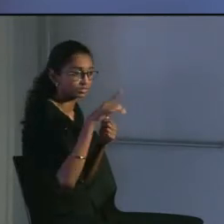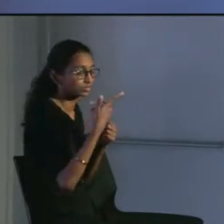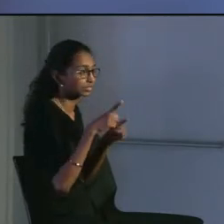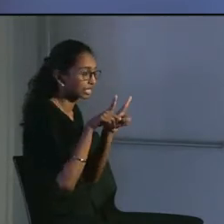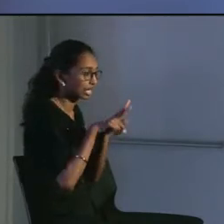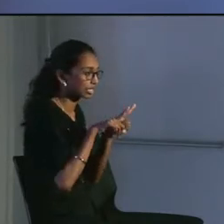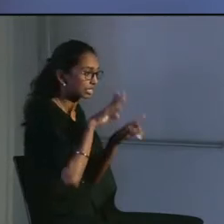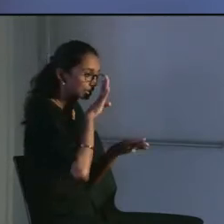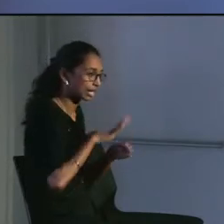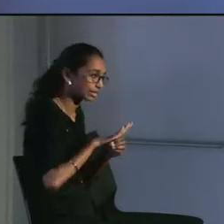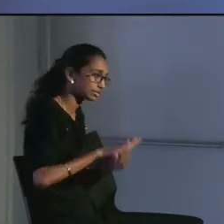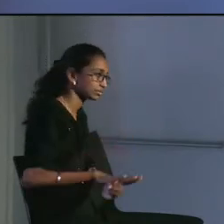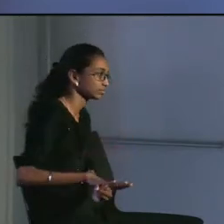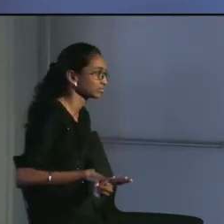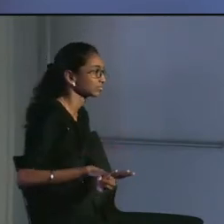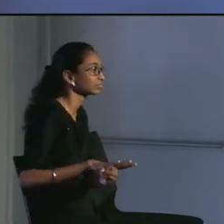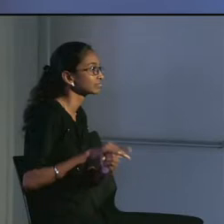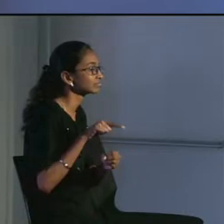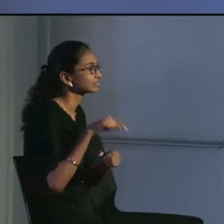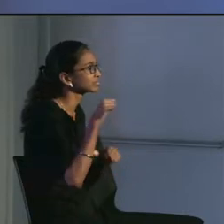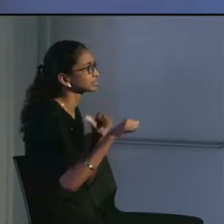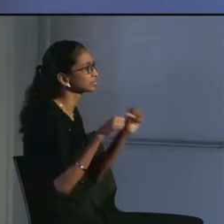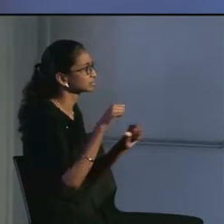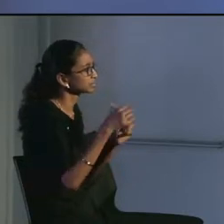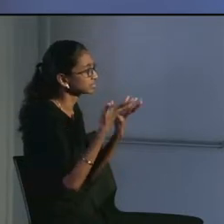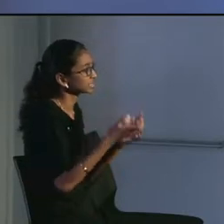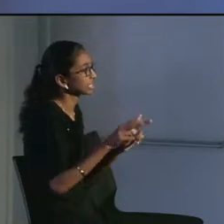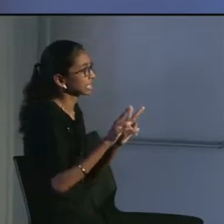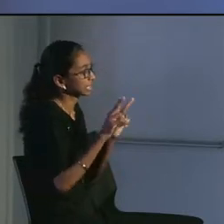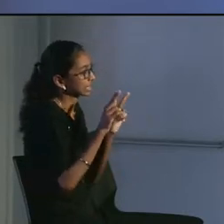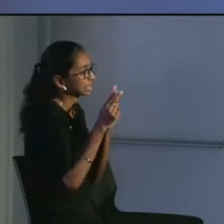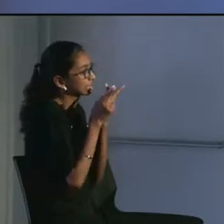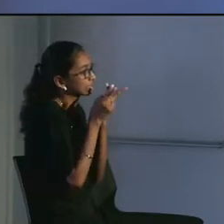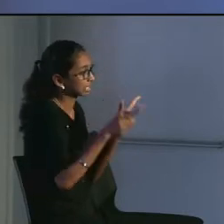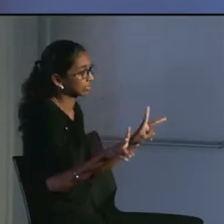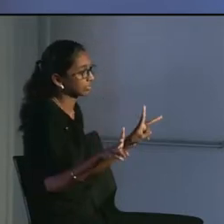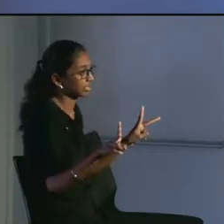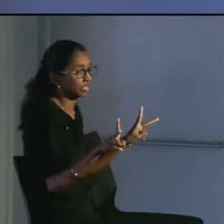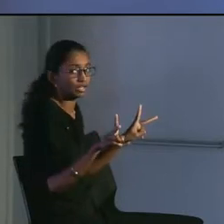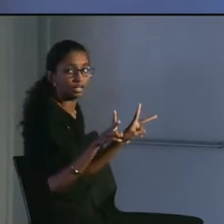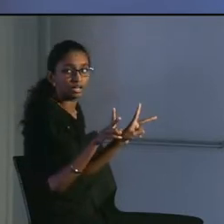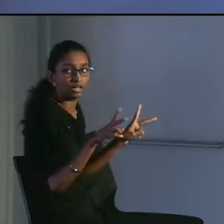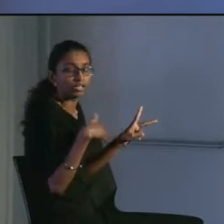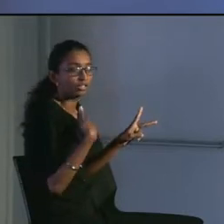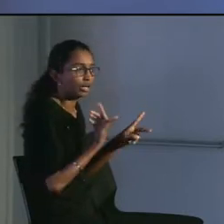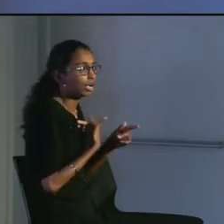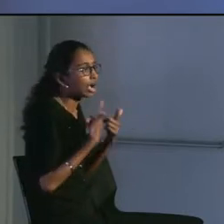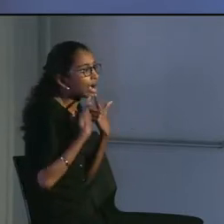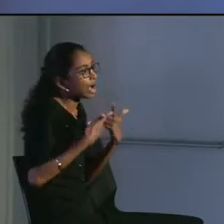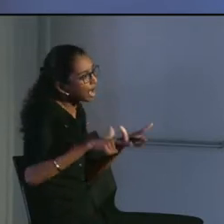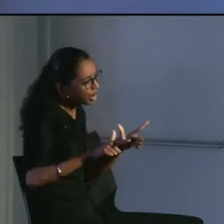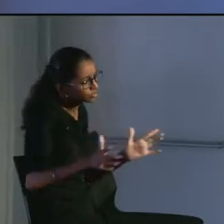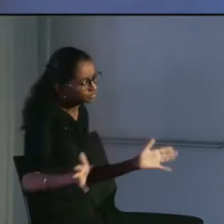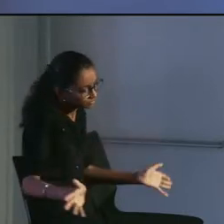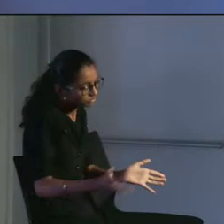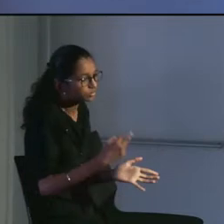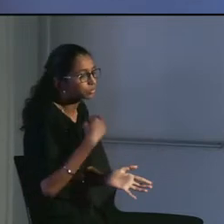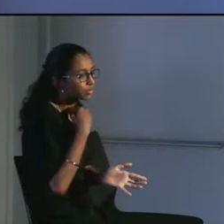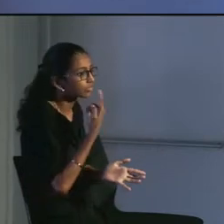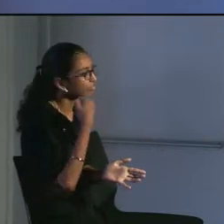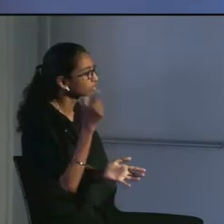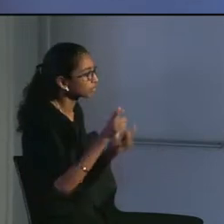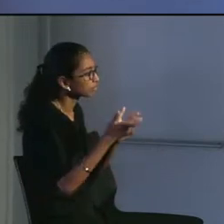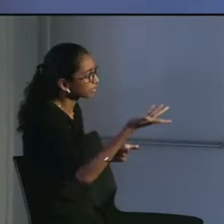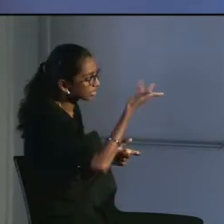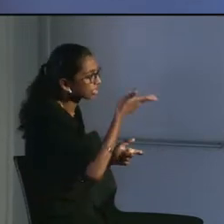silenced, I think the process is a little different from allowing the voice to be heard and clear. Again,